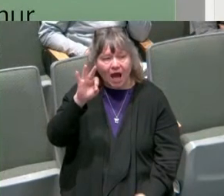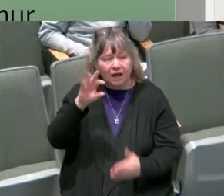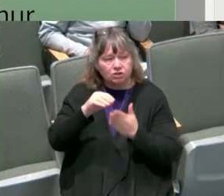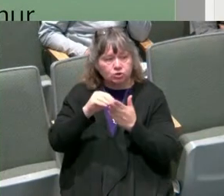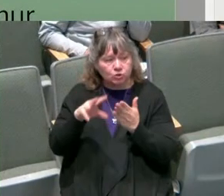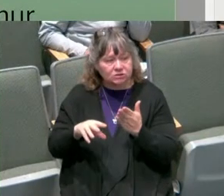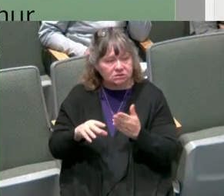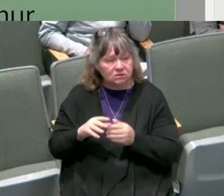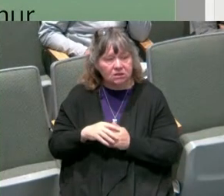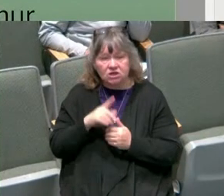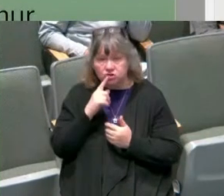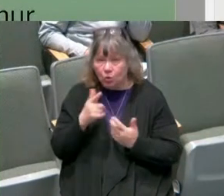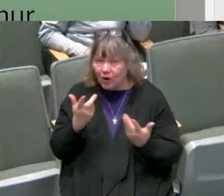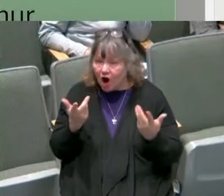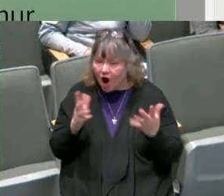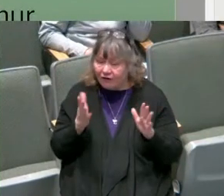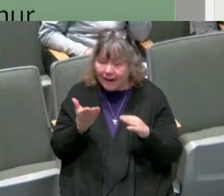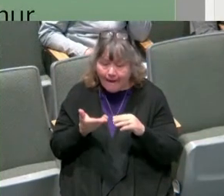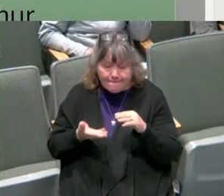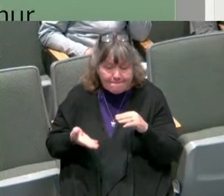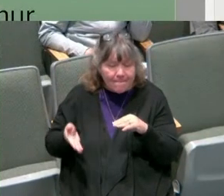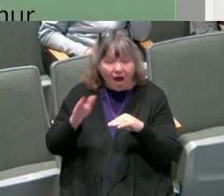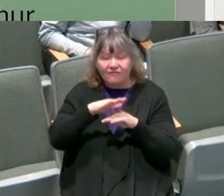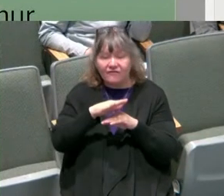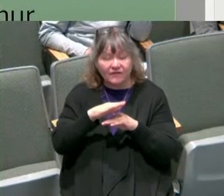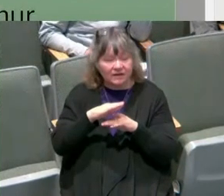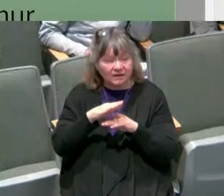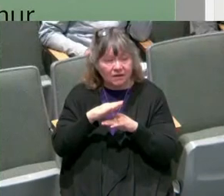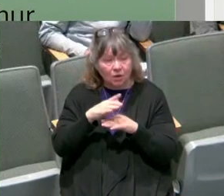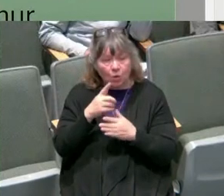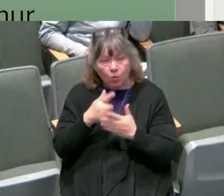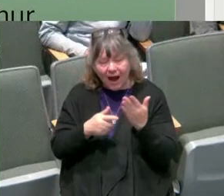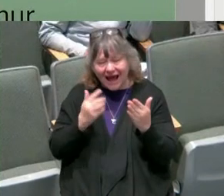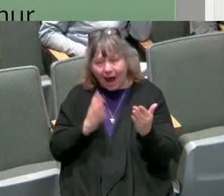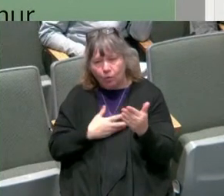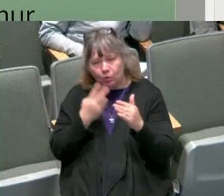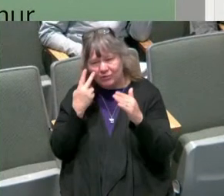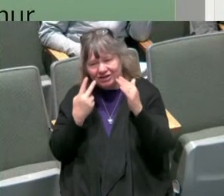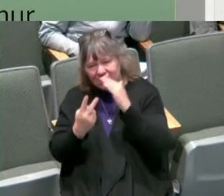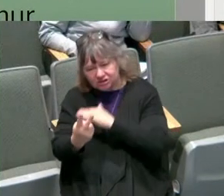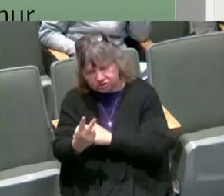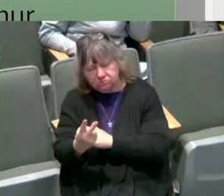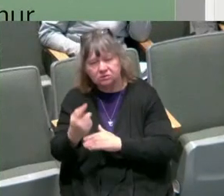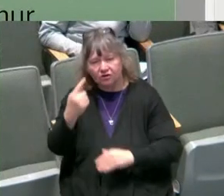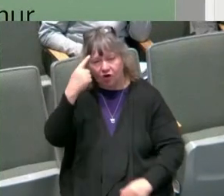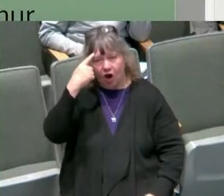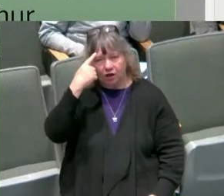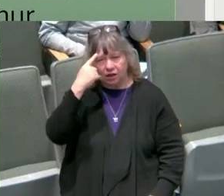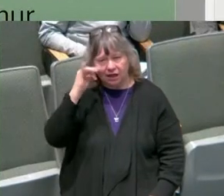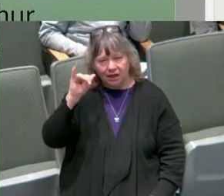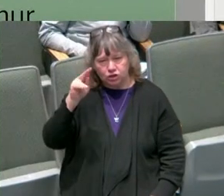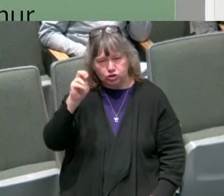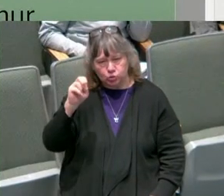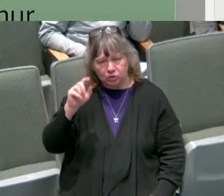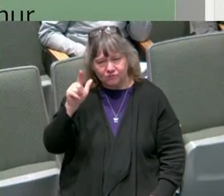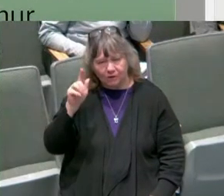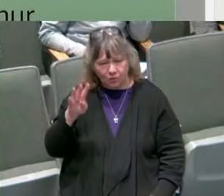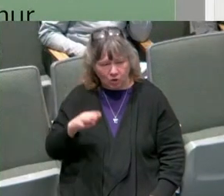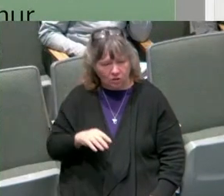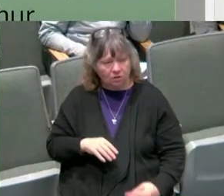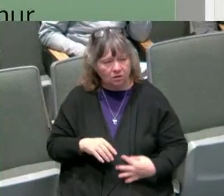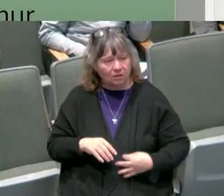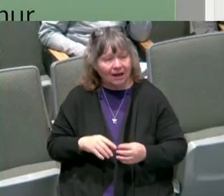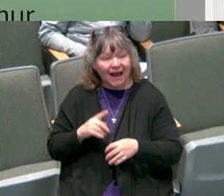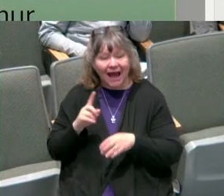so we are above now where we are projected to be in June of 24 and